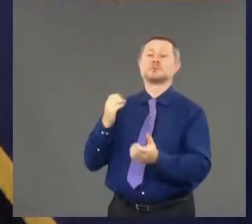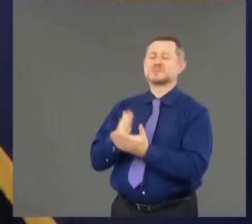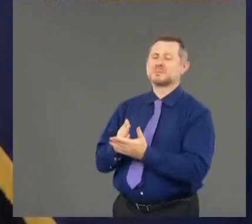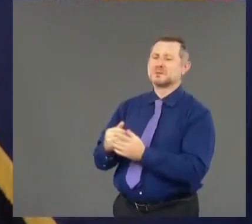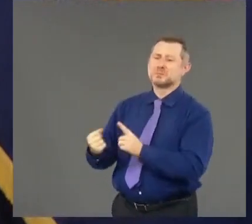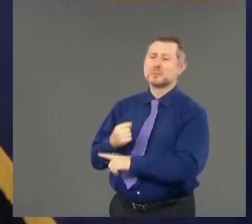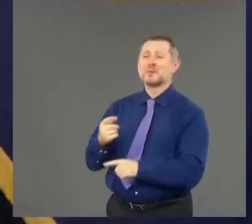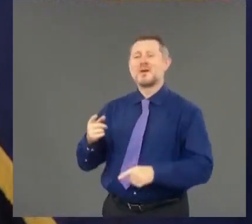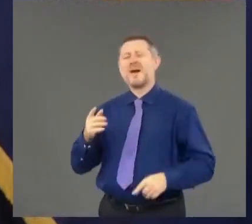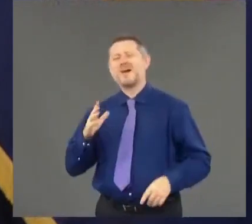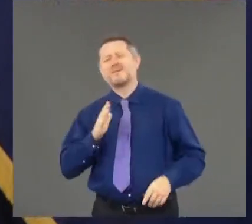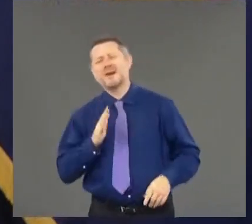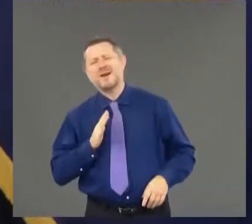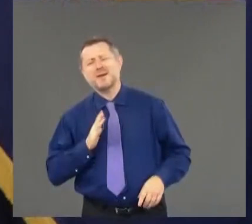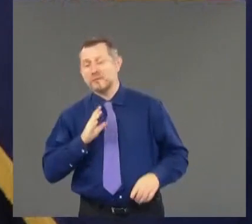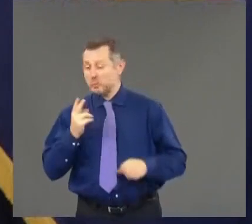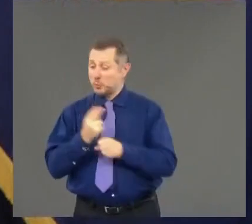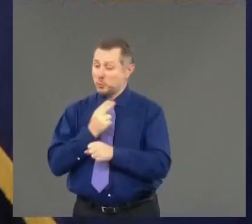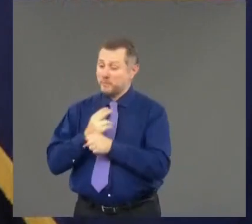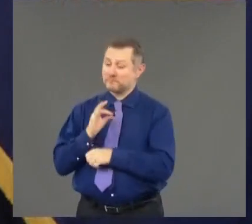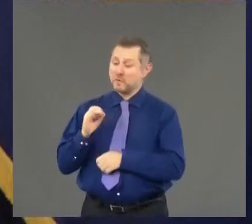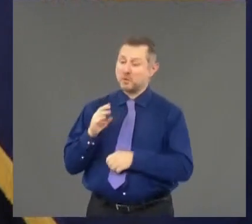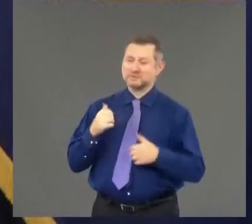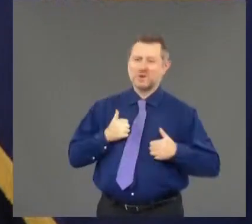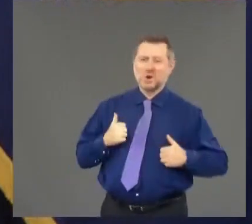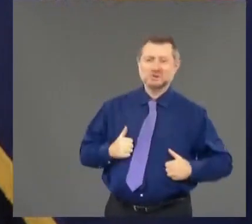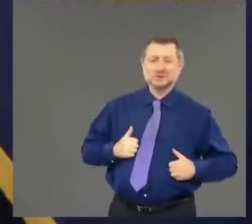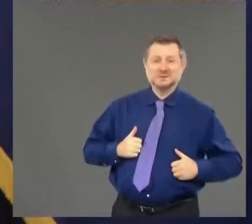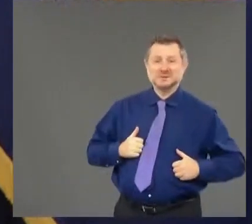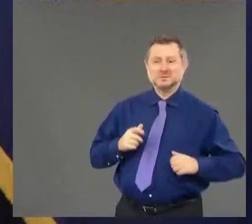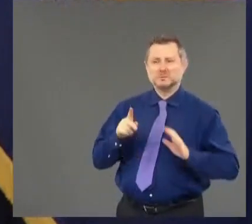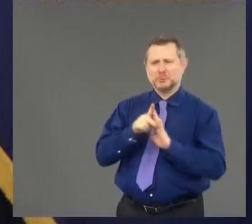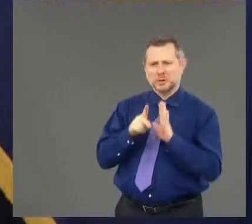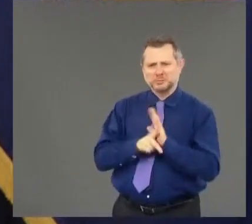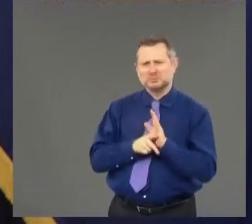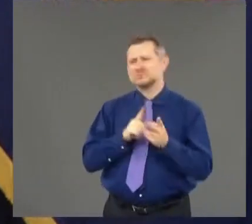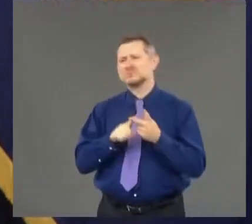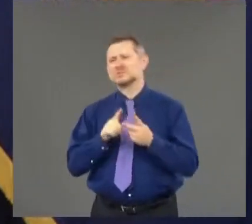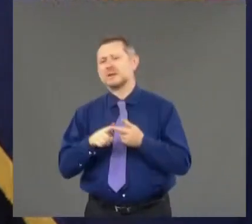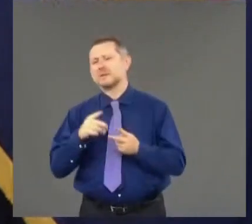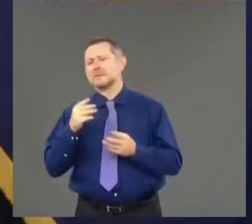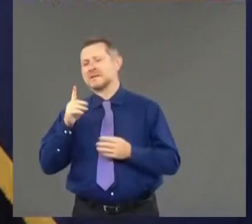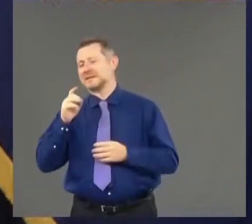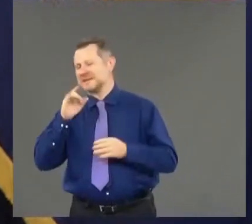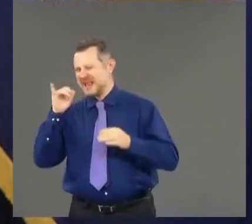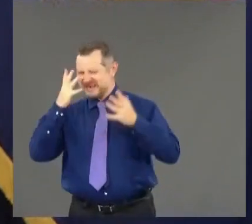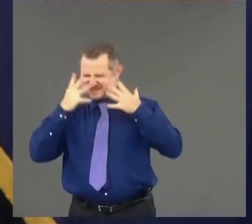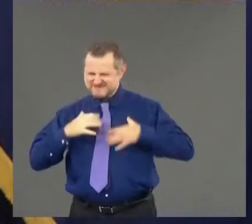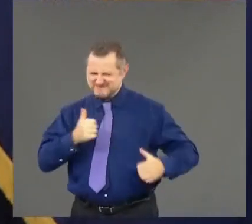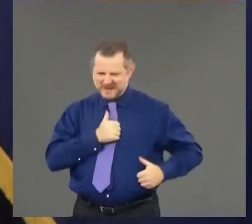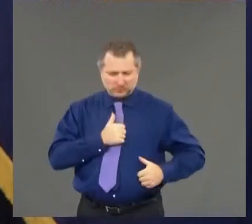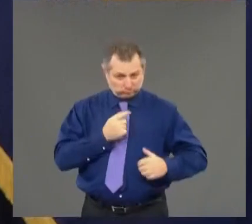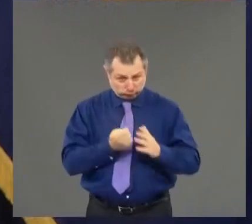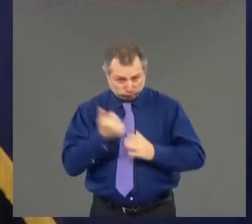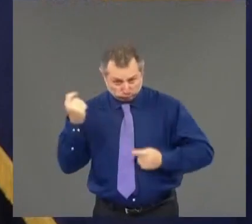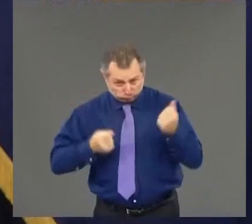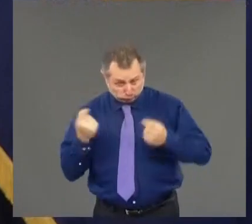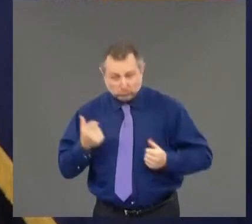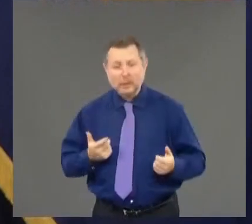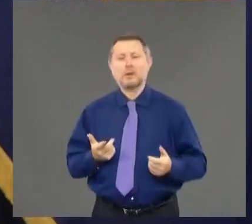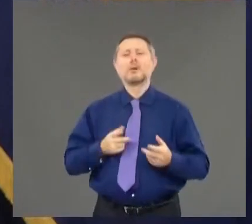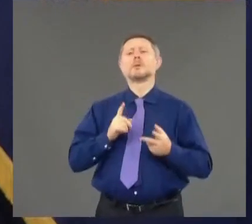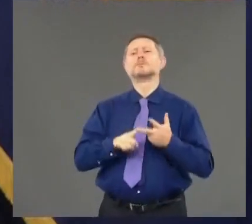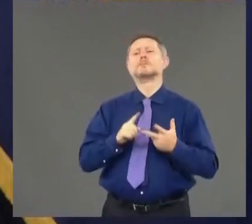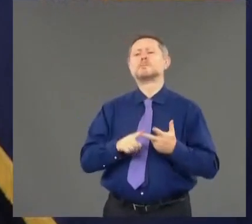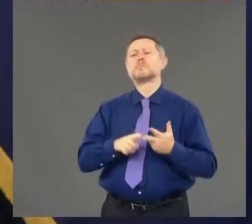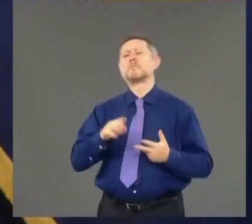force policy, demilitarized, bias training, de-escalation. That's